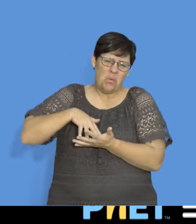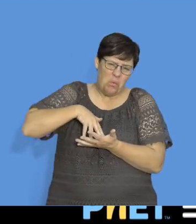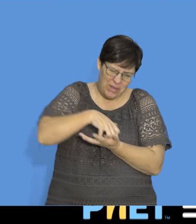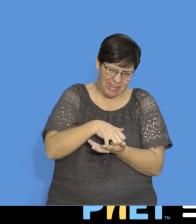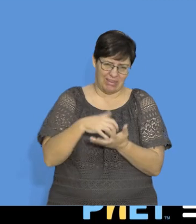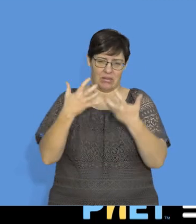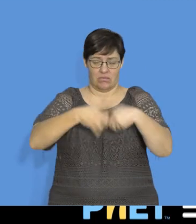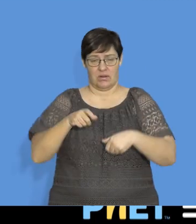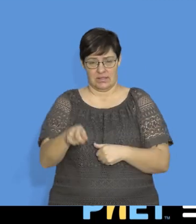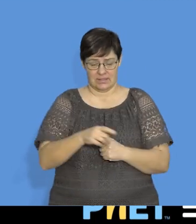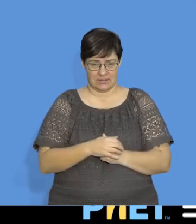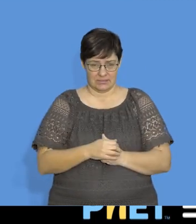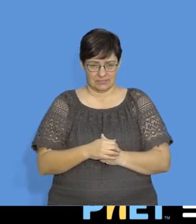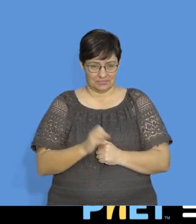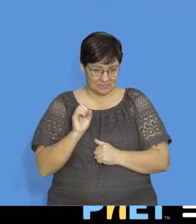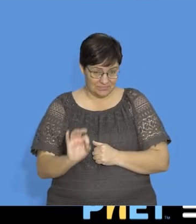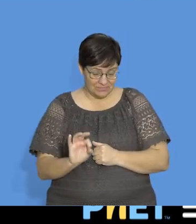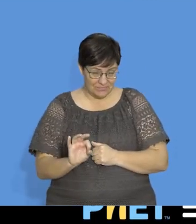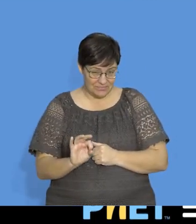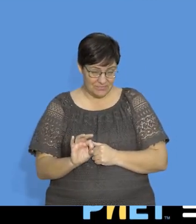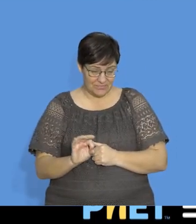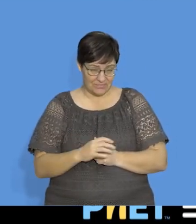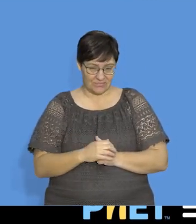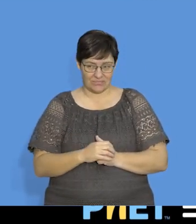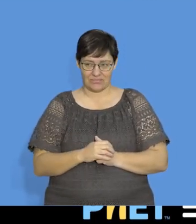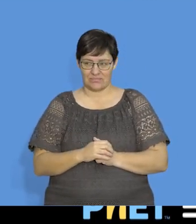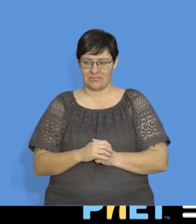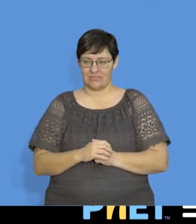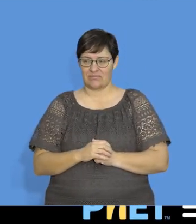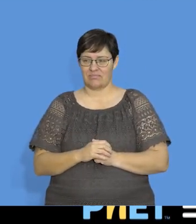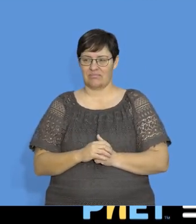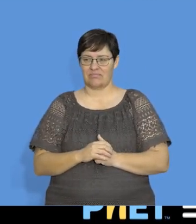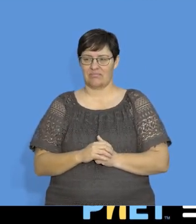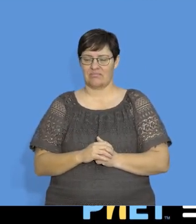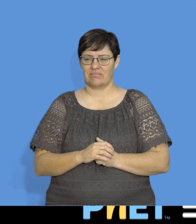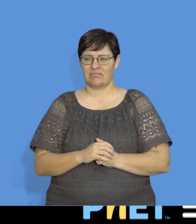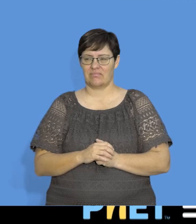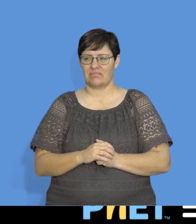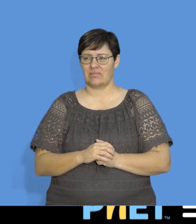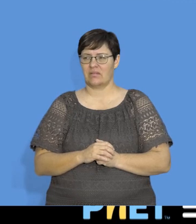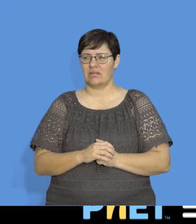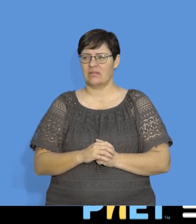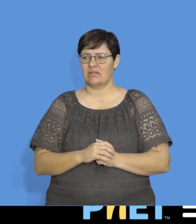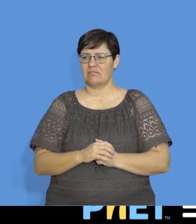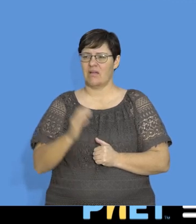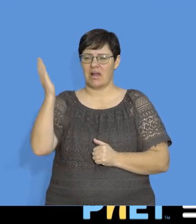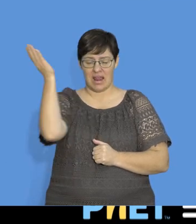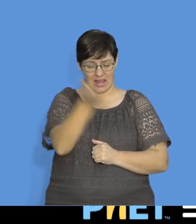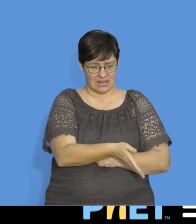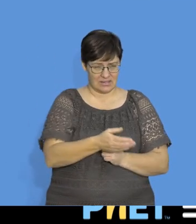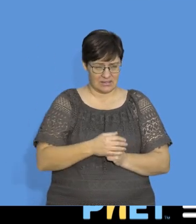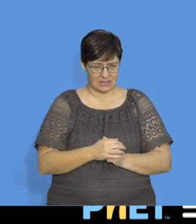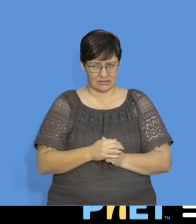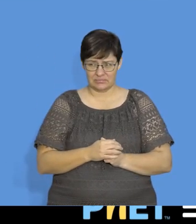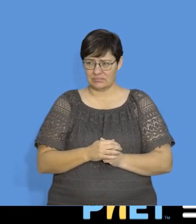weak correlation. Are we all together? It's a weak correlation between that. Even if I have to draw a line, I mean,